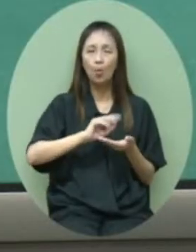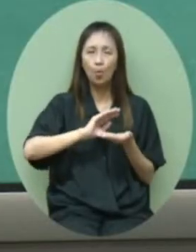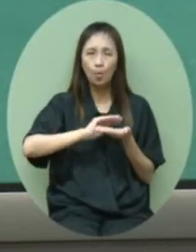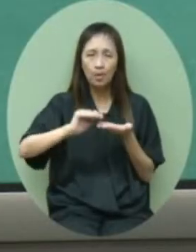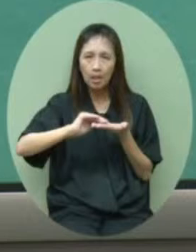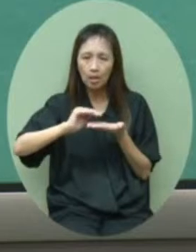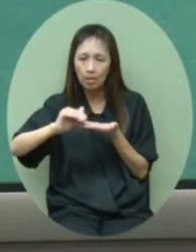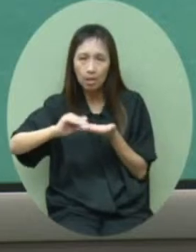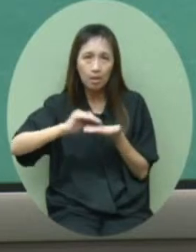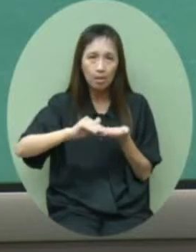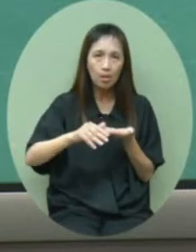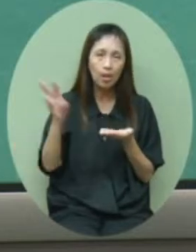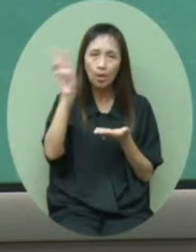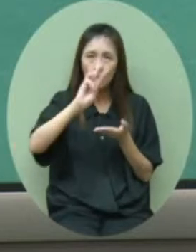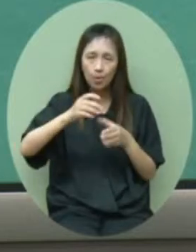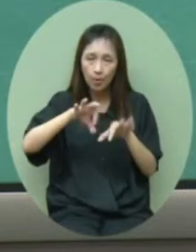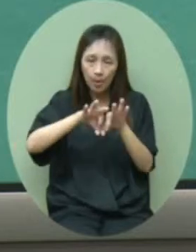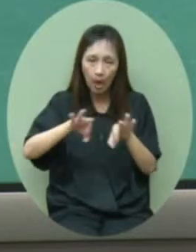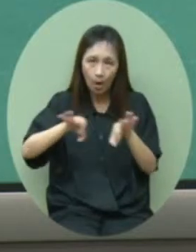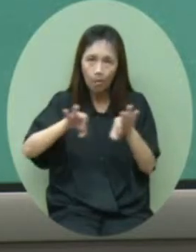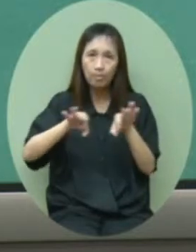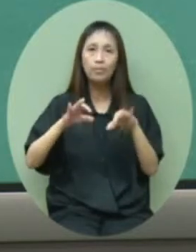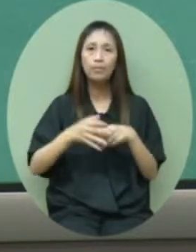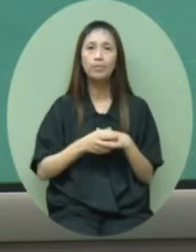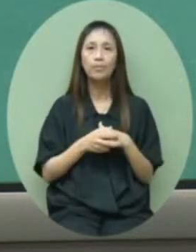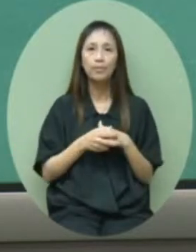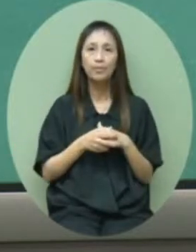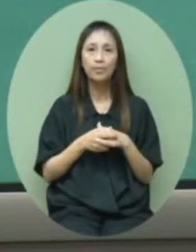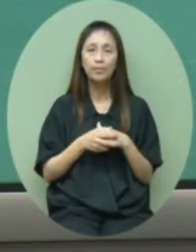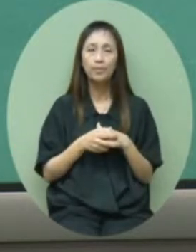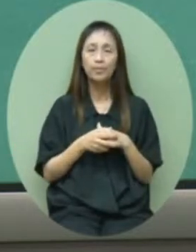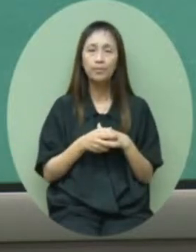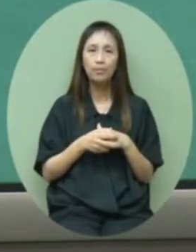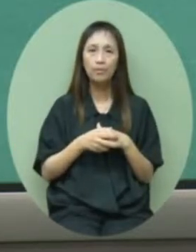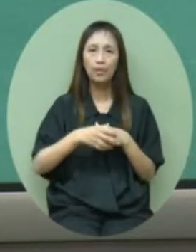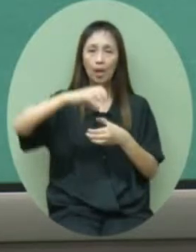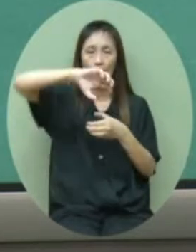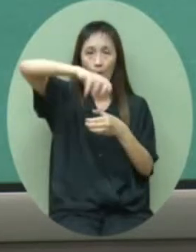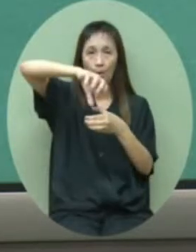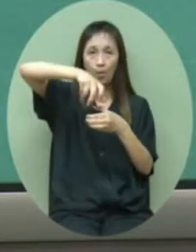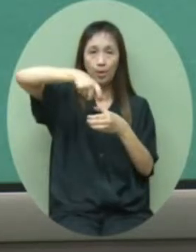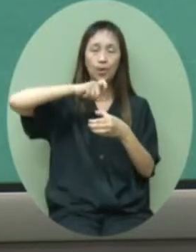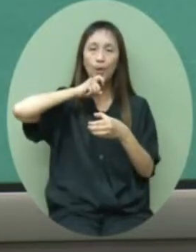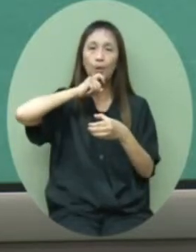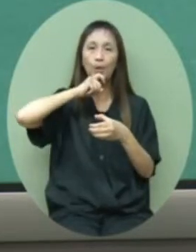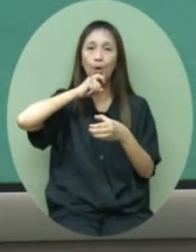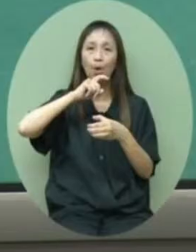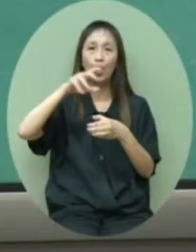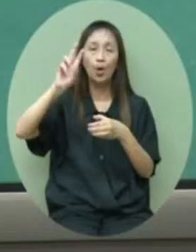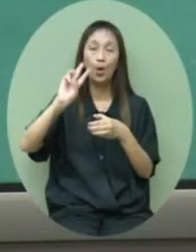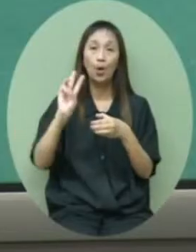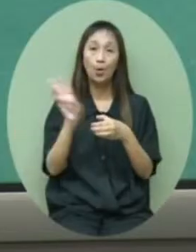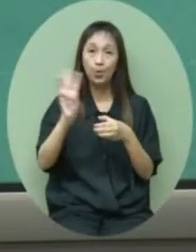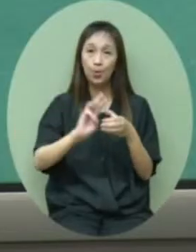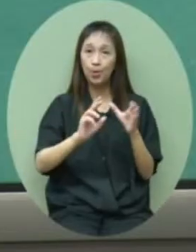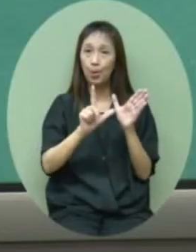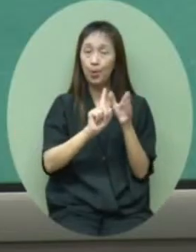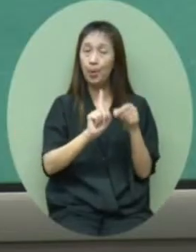our best. And what is also very important is the good dissemination of